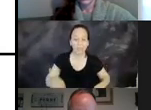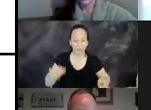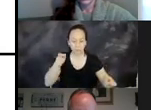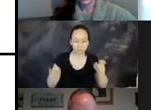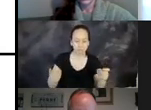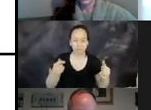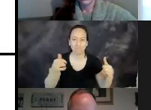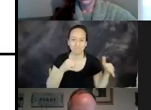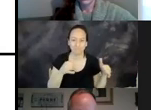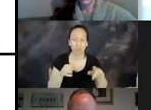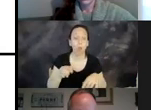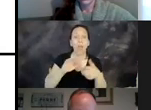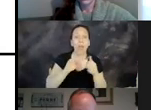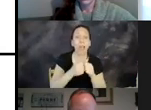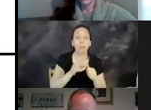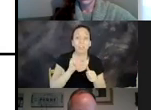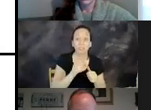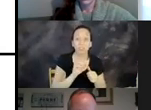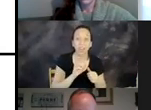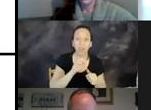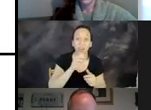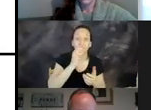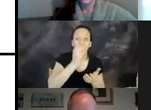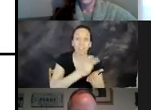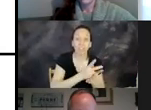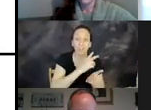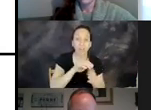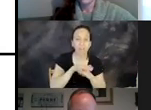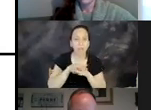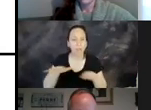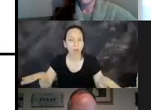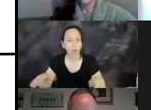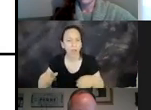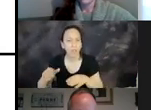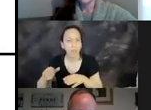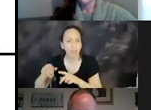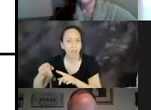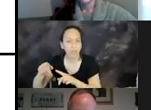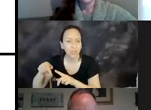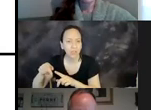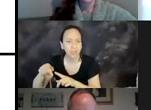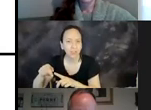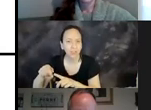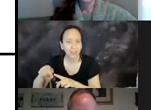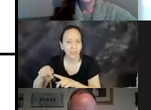does fare validation at non-gated stations work? Is it similar to electronic toll readers?